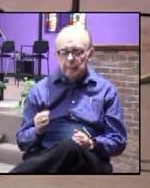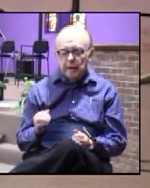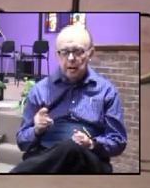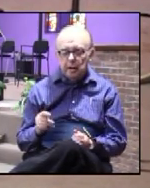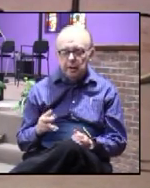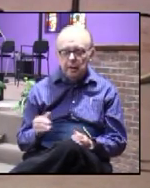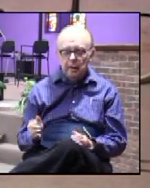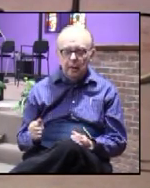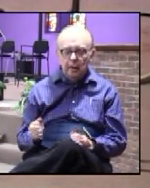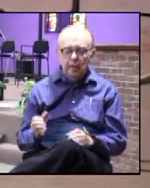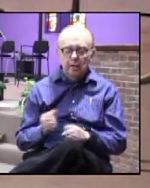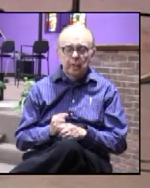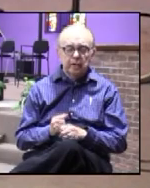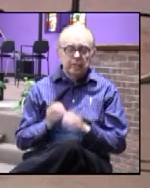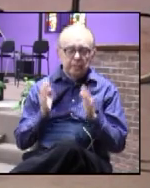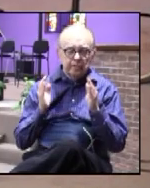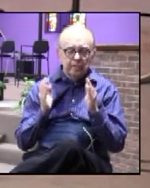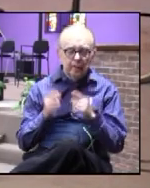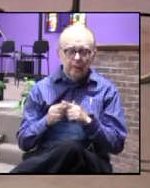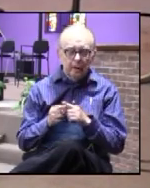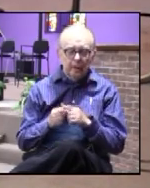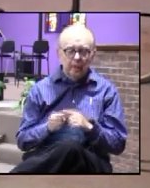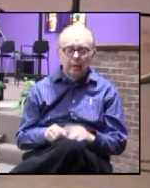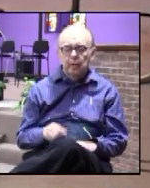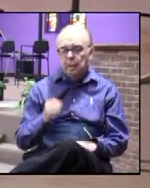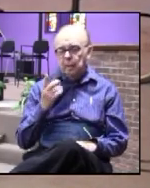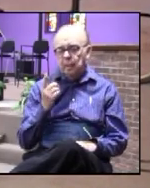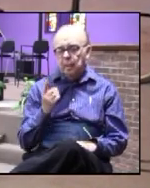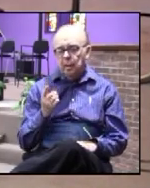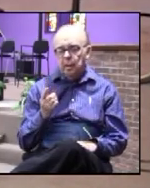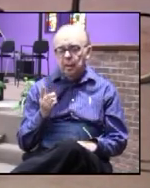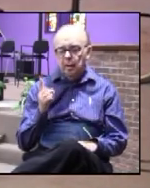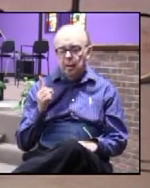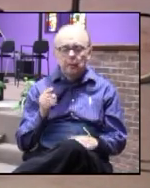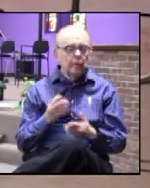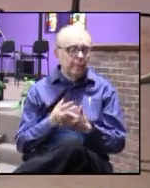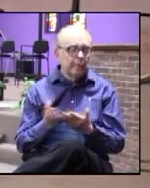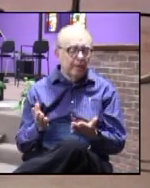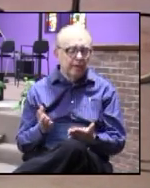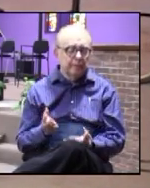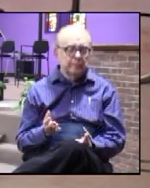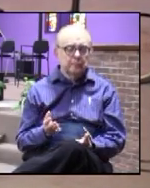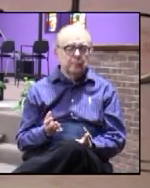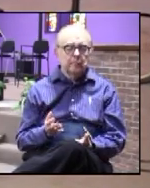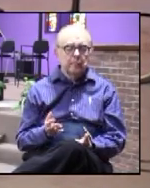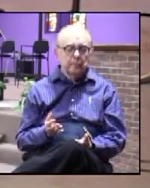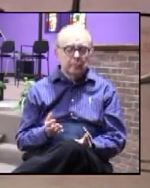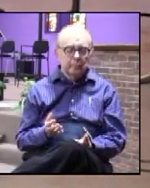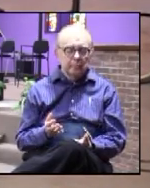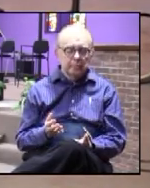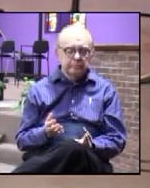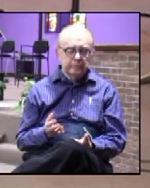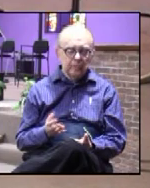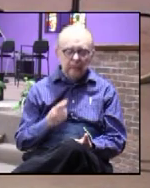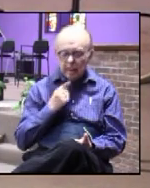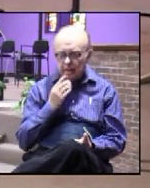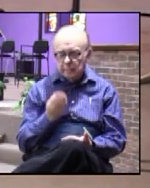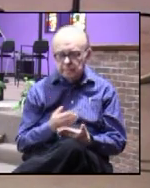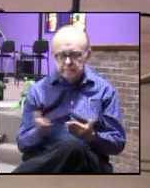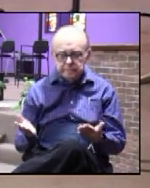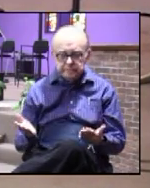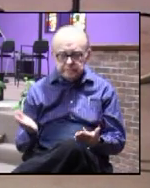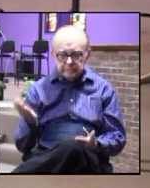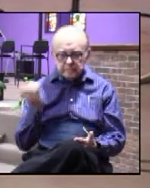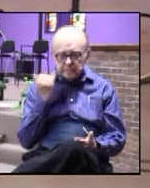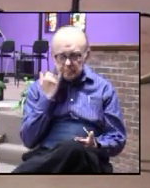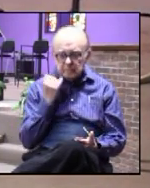You need to get to the point, and you need to understand this one thing. And let me say this, if you